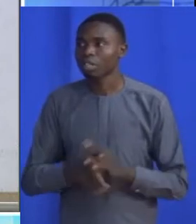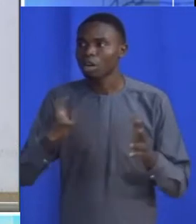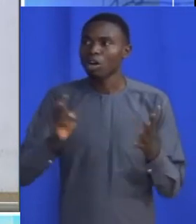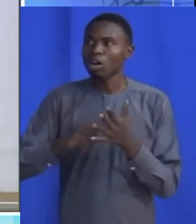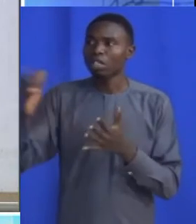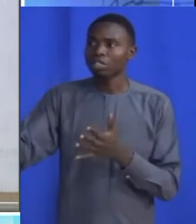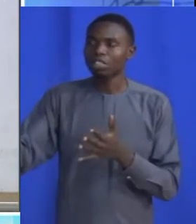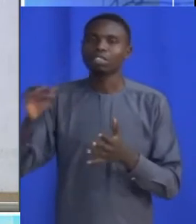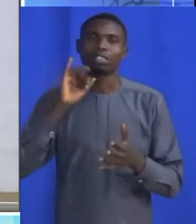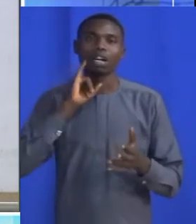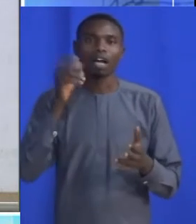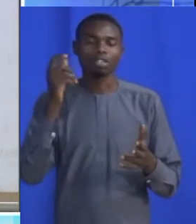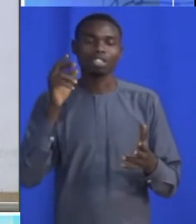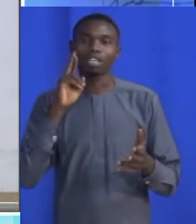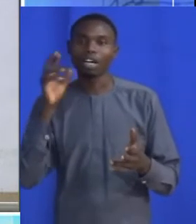to all citizens.